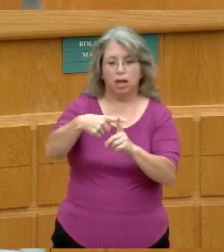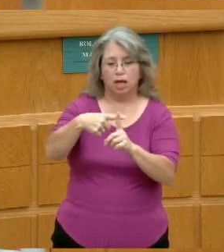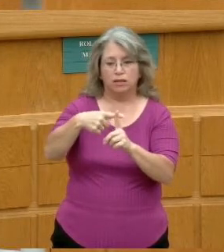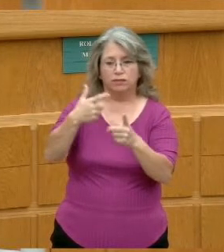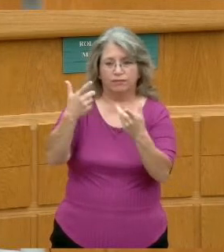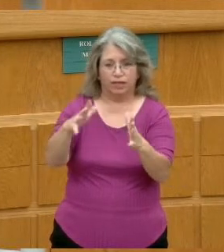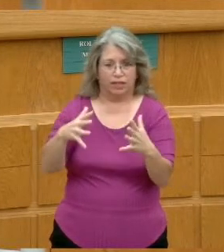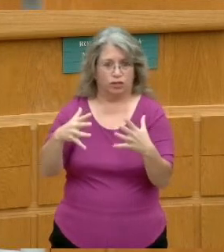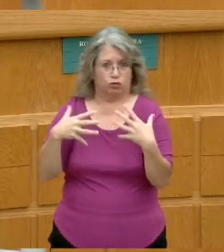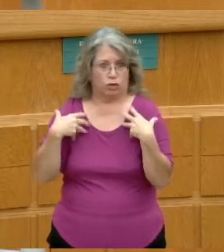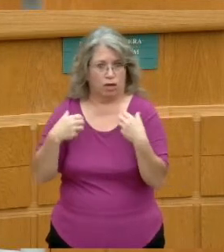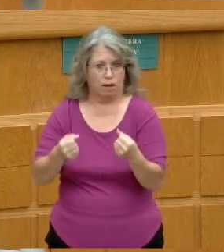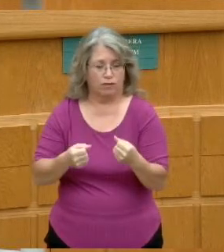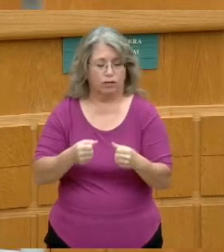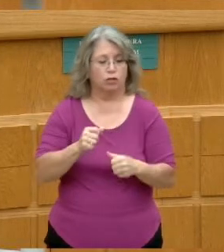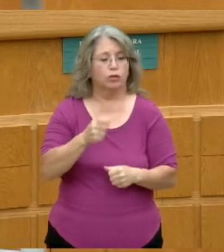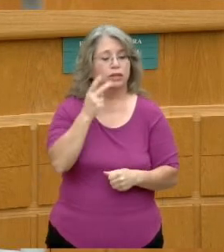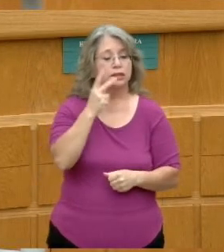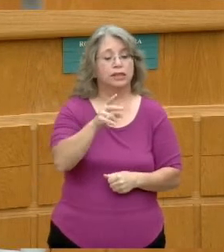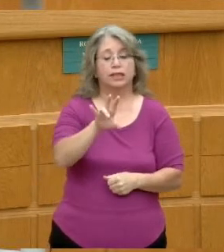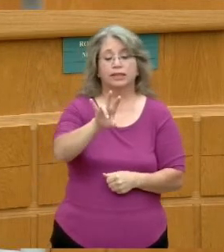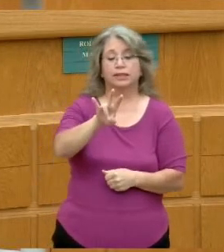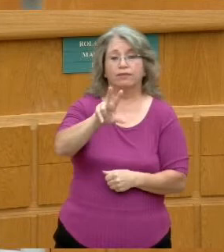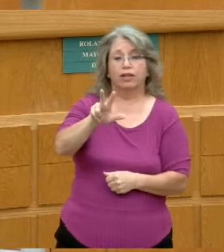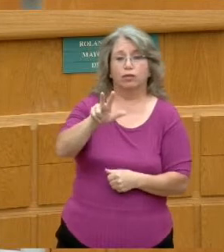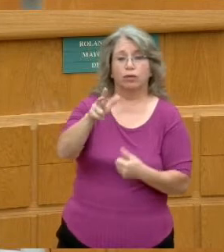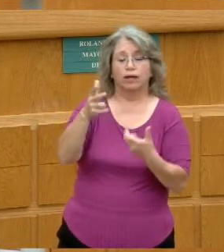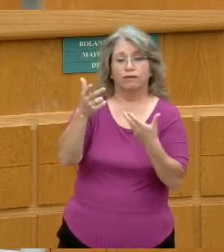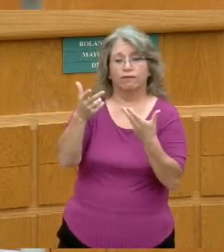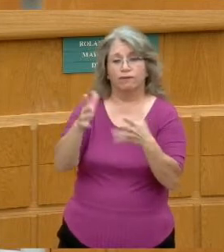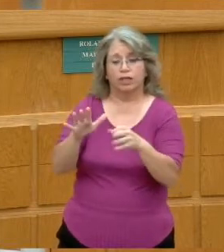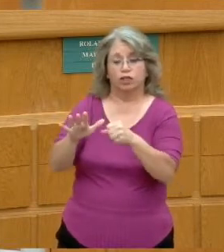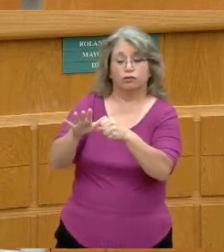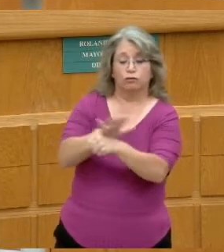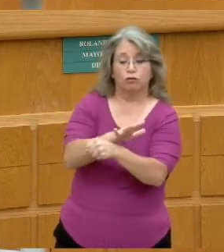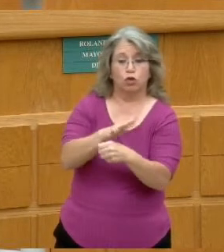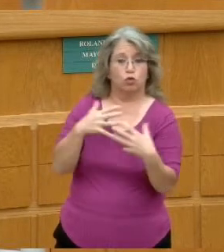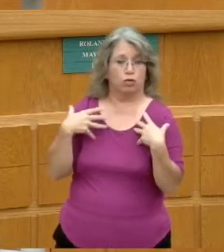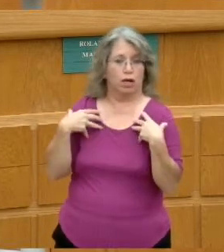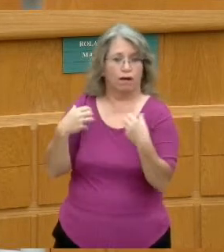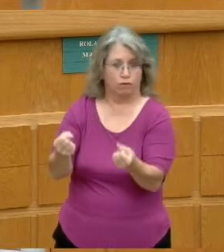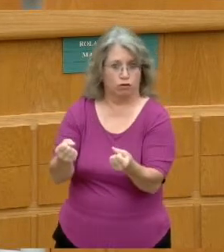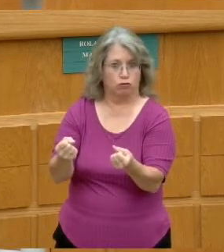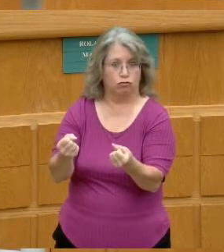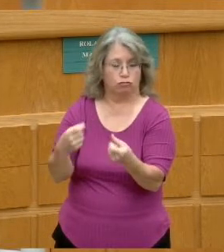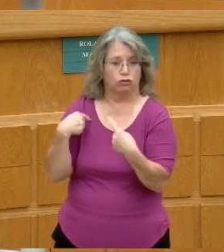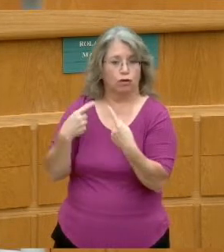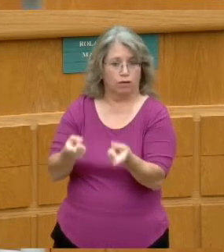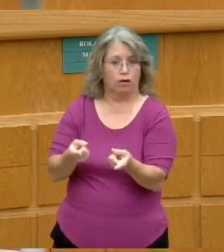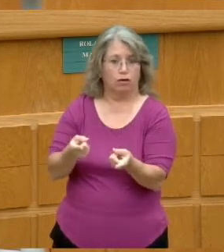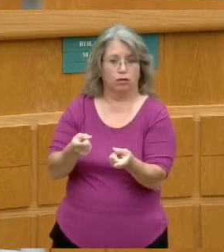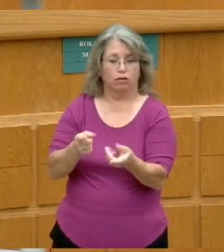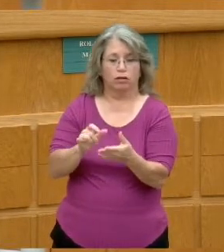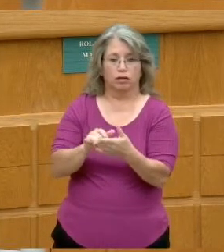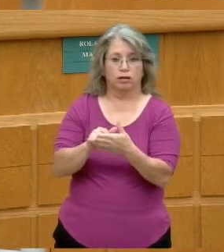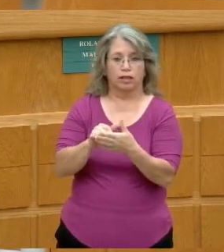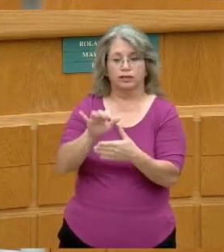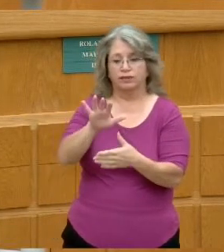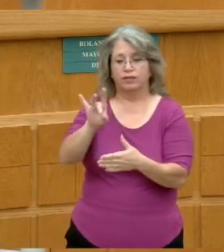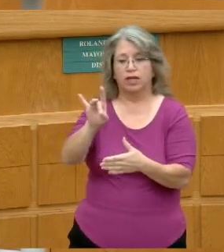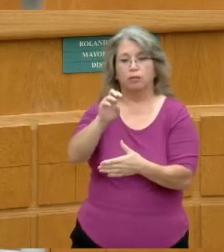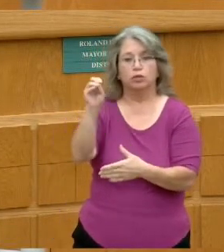chart here, 73 persons have recovered to date, and that's well above the 50% level. So 58%, in